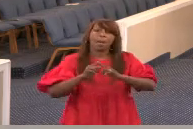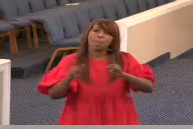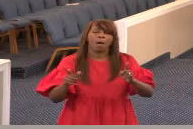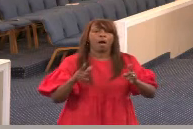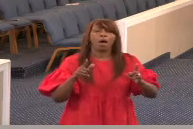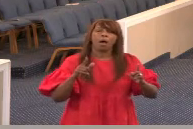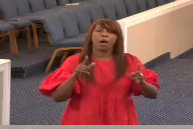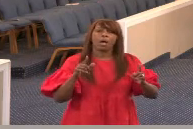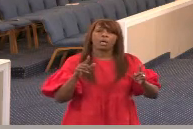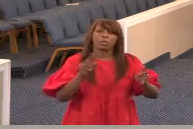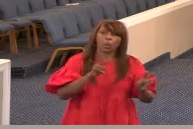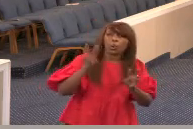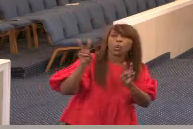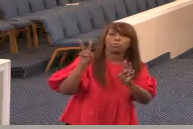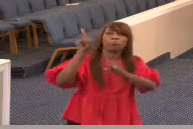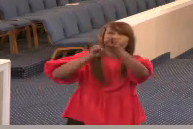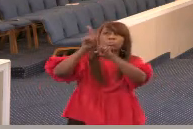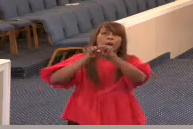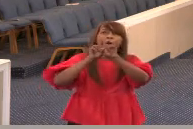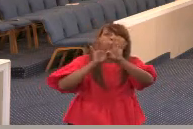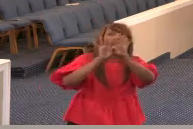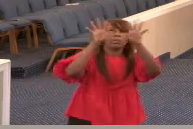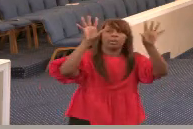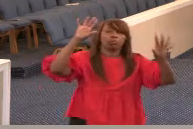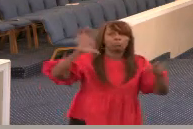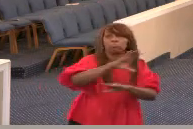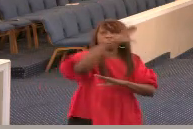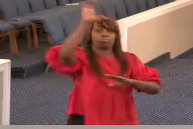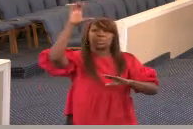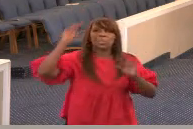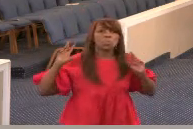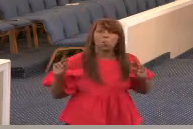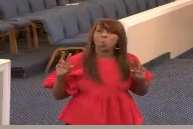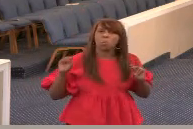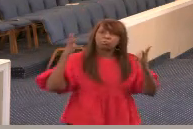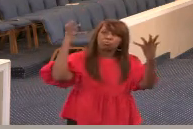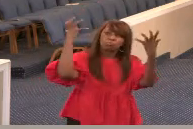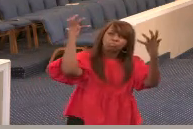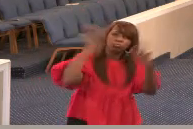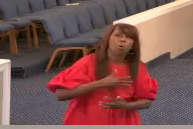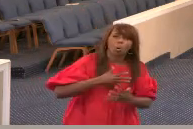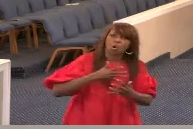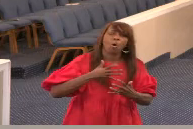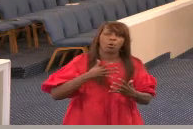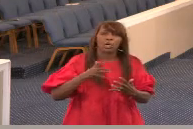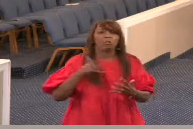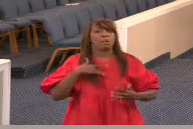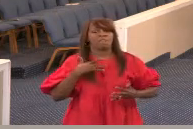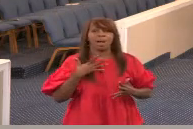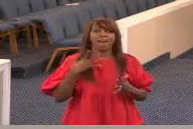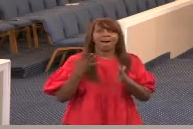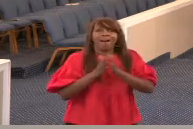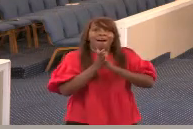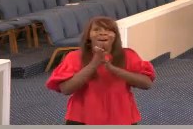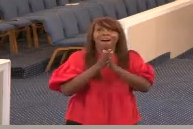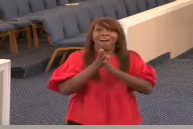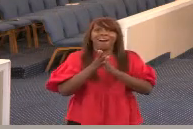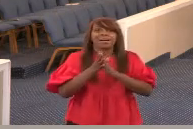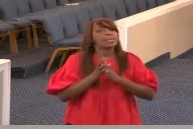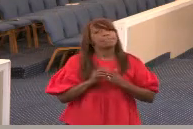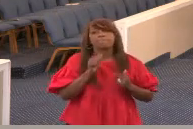stars in many days appeared and no small tempest lay on us, all hope that we should be saved was